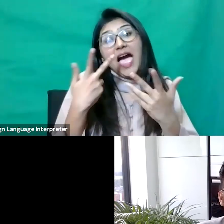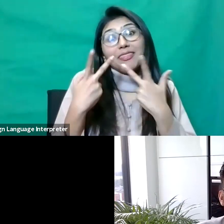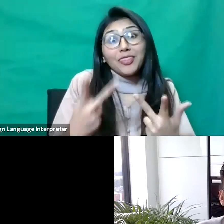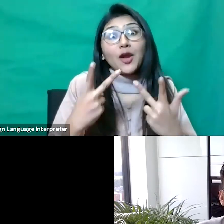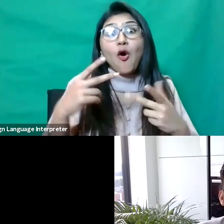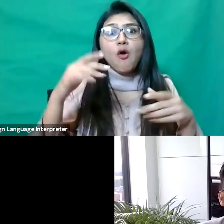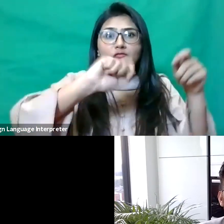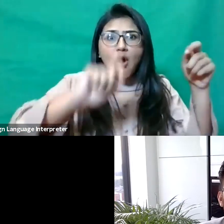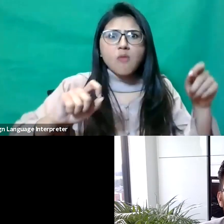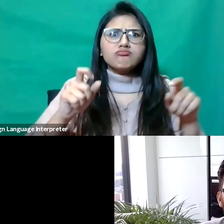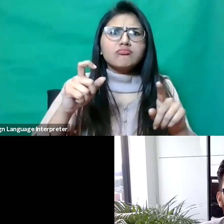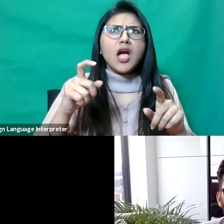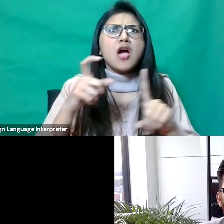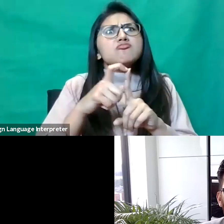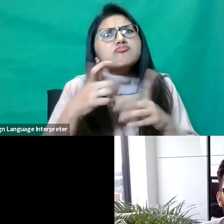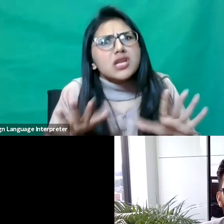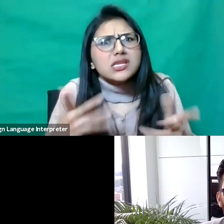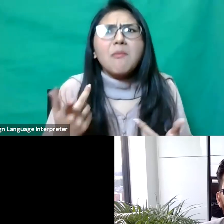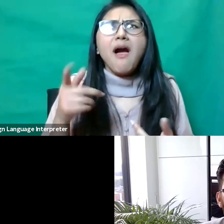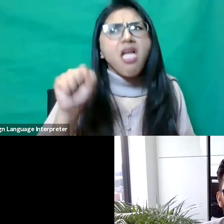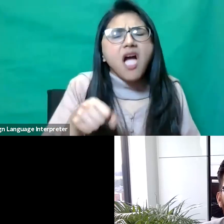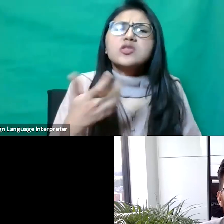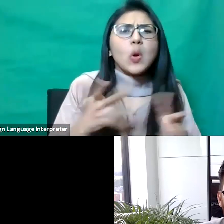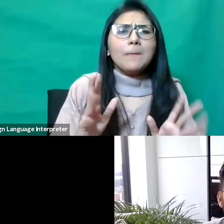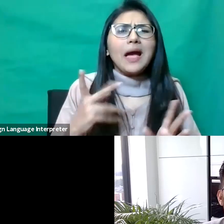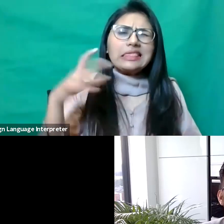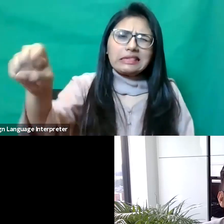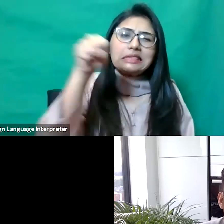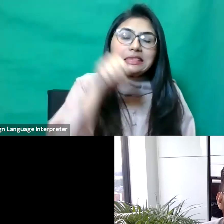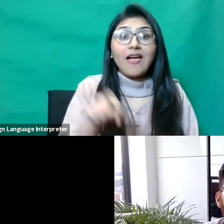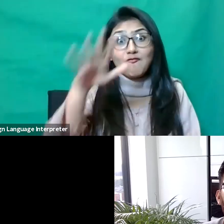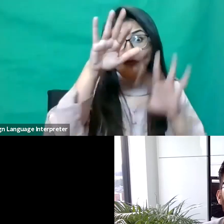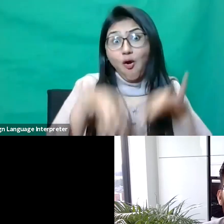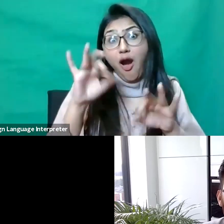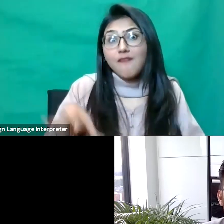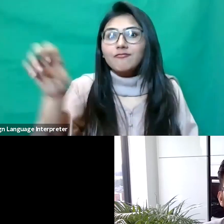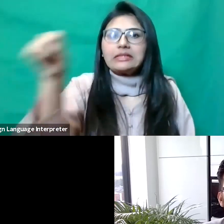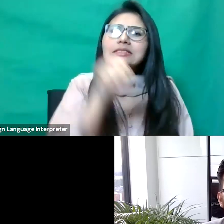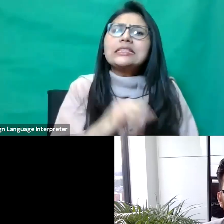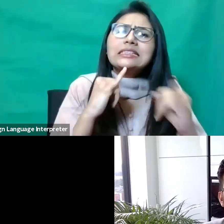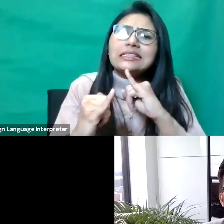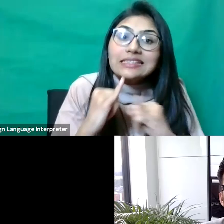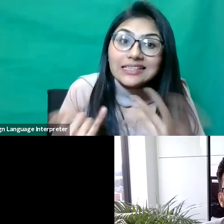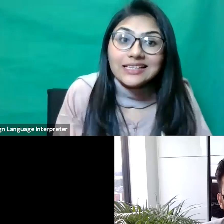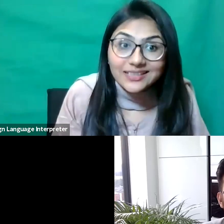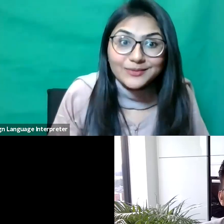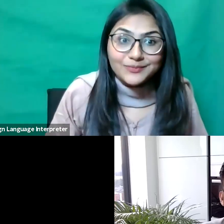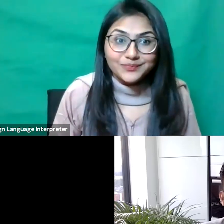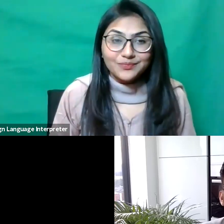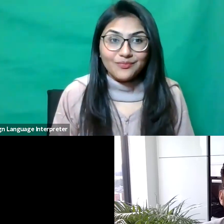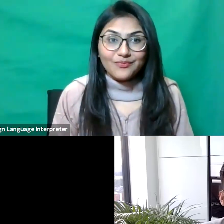him. I've got 10 minutes to, have a meeting with him and find out more. So you mentioned you have a disability, not that it impacts,